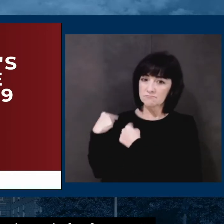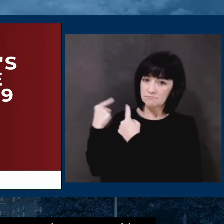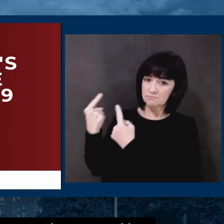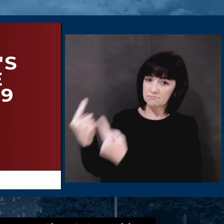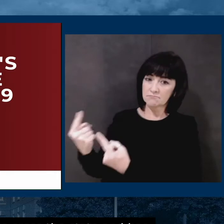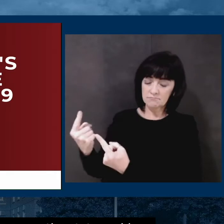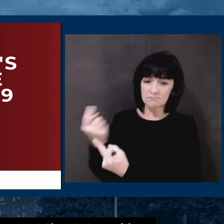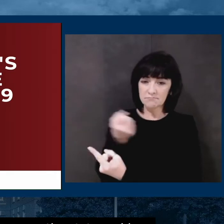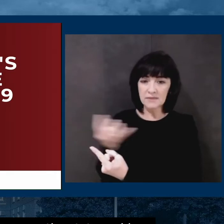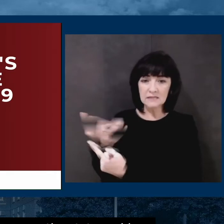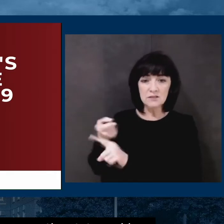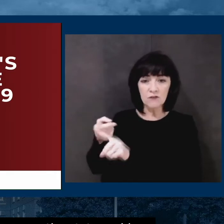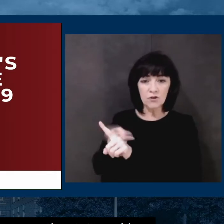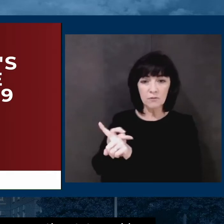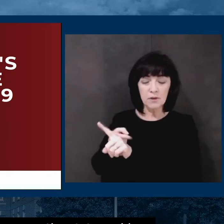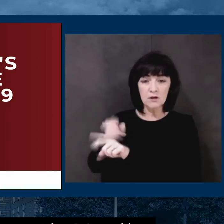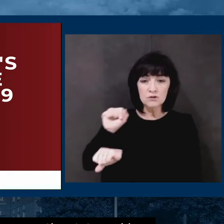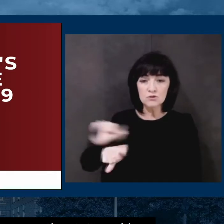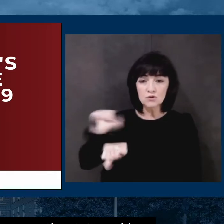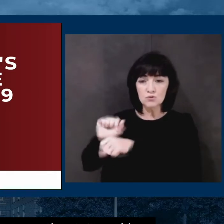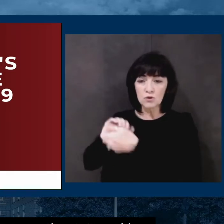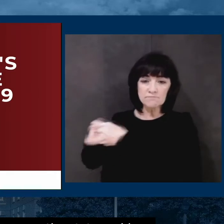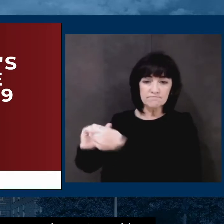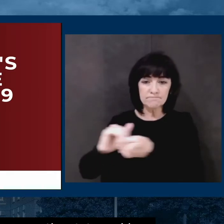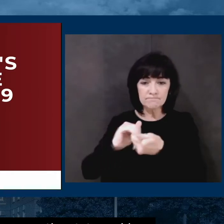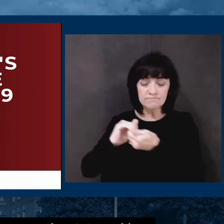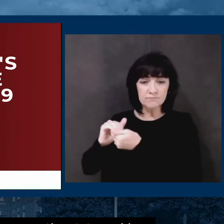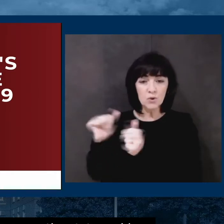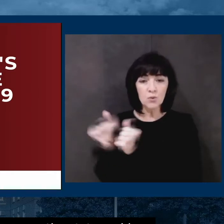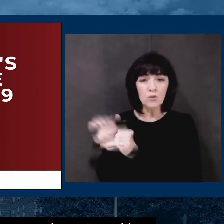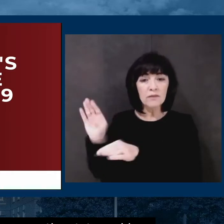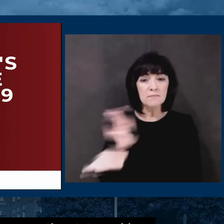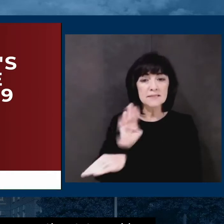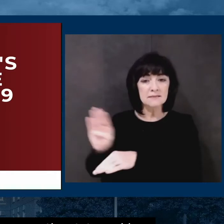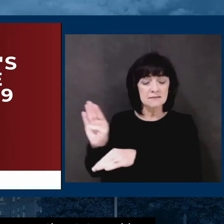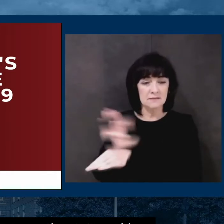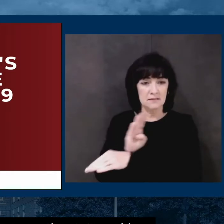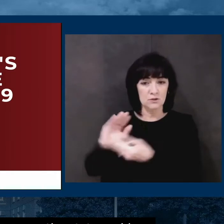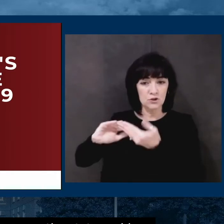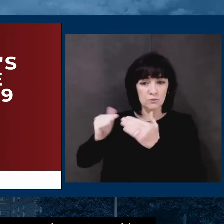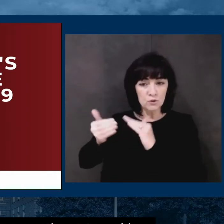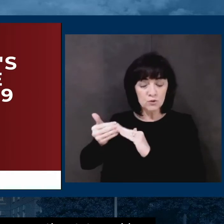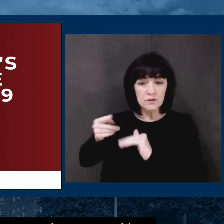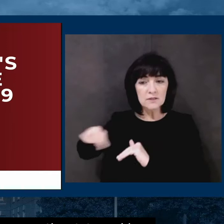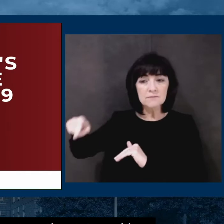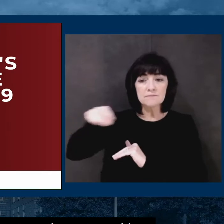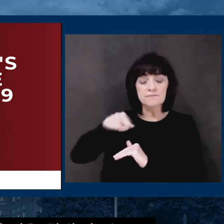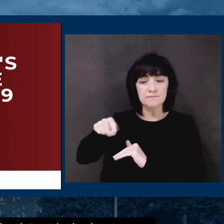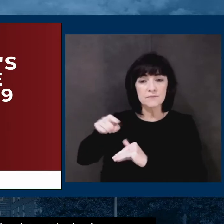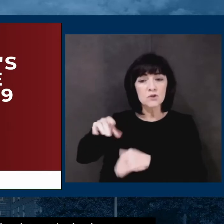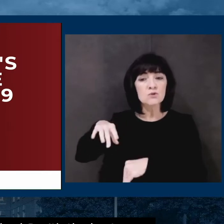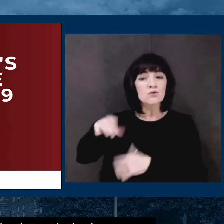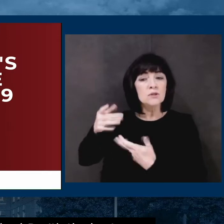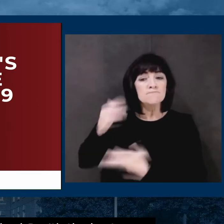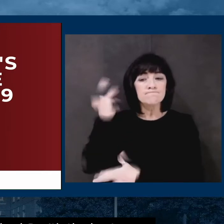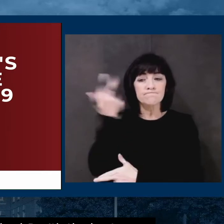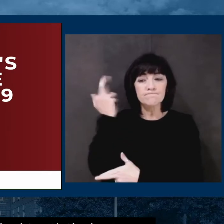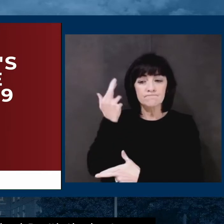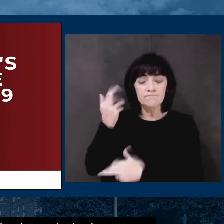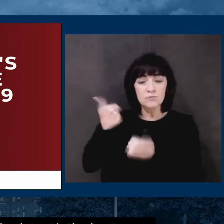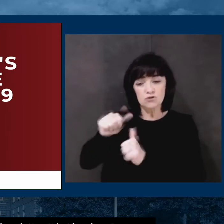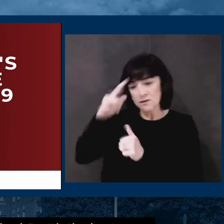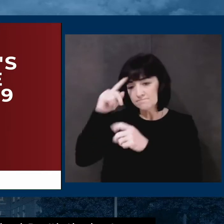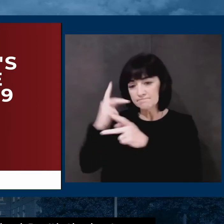several months, working with the business sector and the community to find mitigation efforts and enforce those